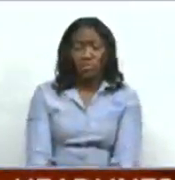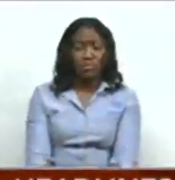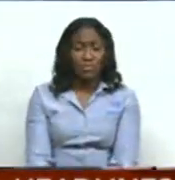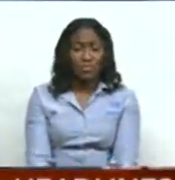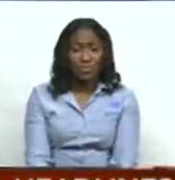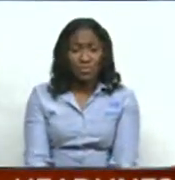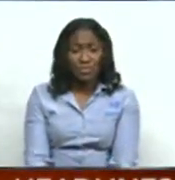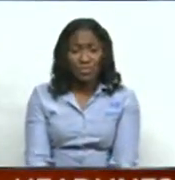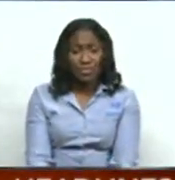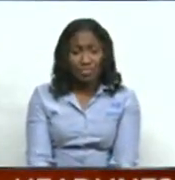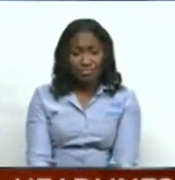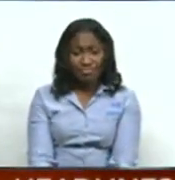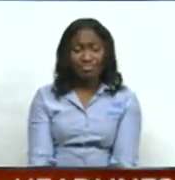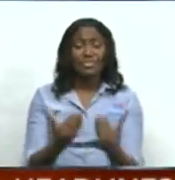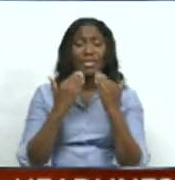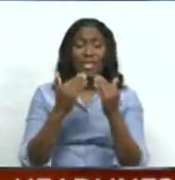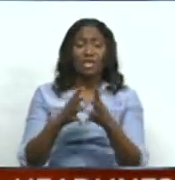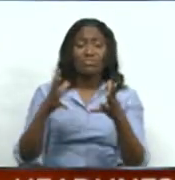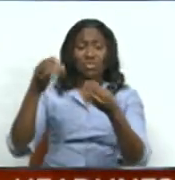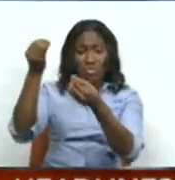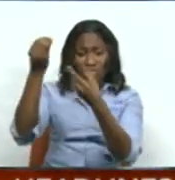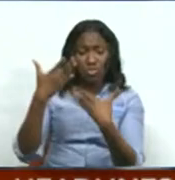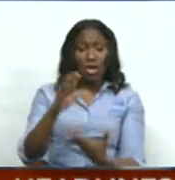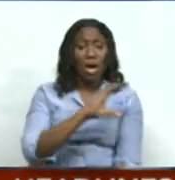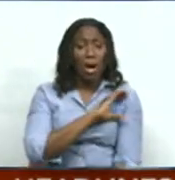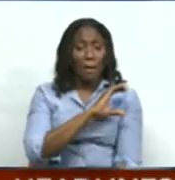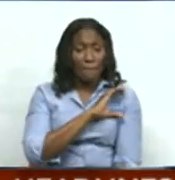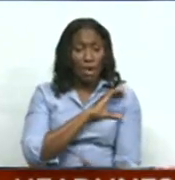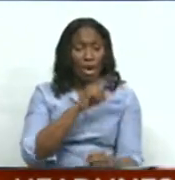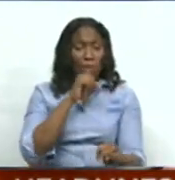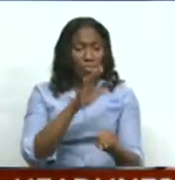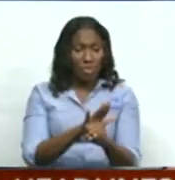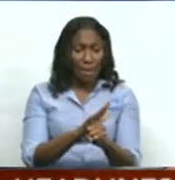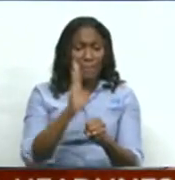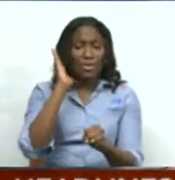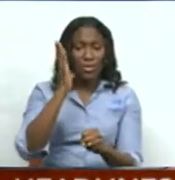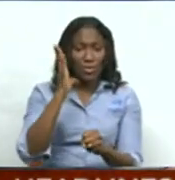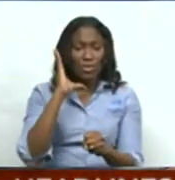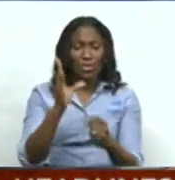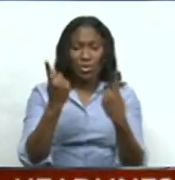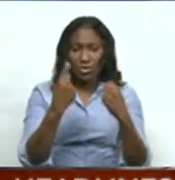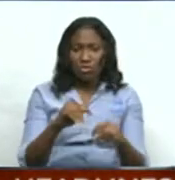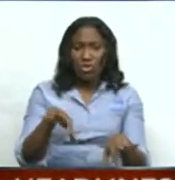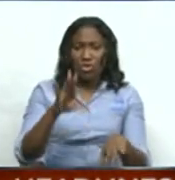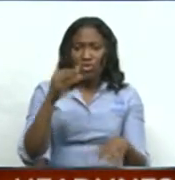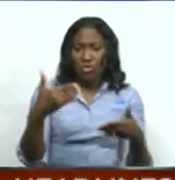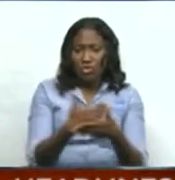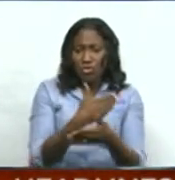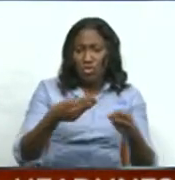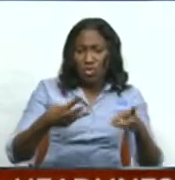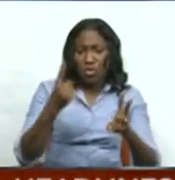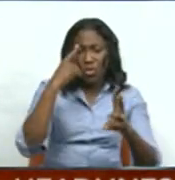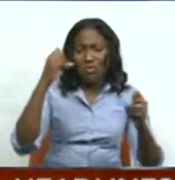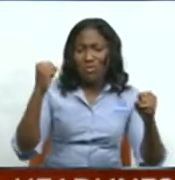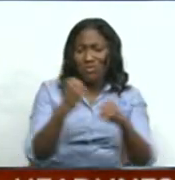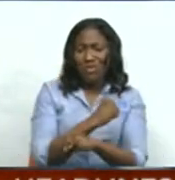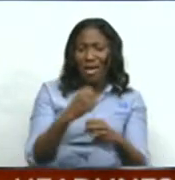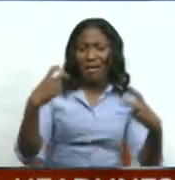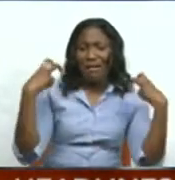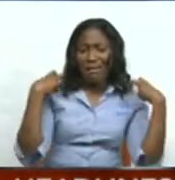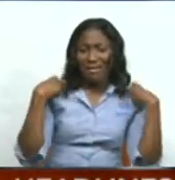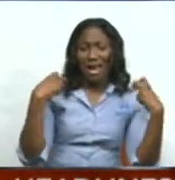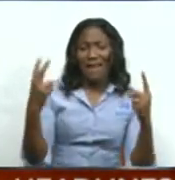News. All right, thank you very much, Akash. Now, police are promising to impose additional measures to fight gang violence near schools in East Port of